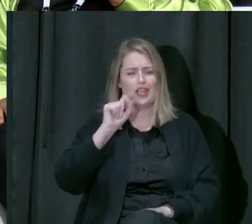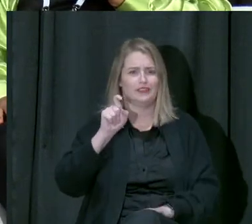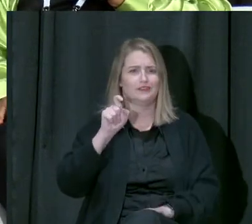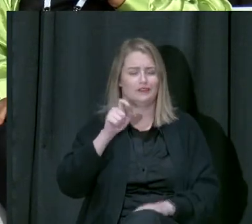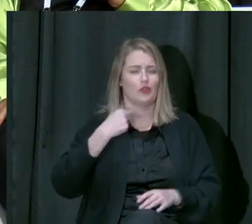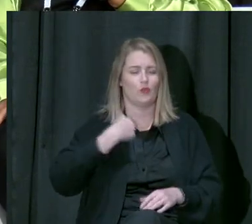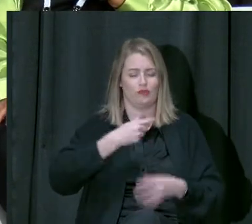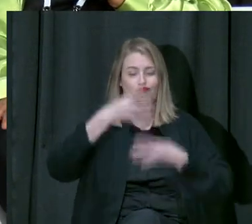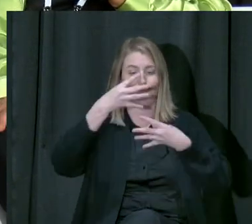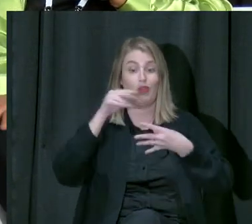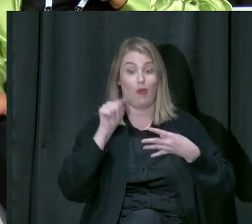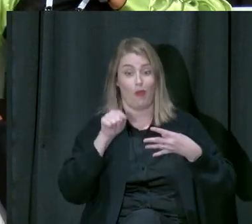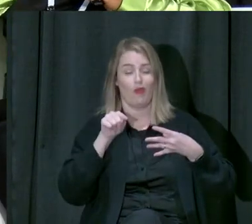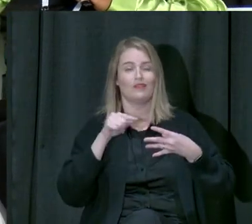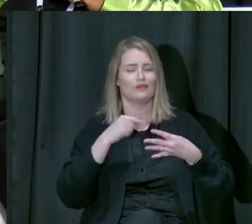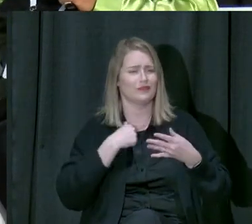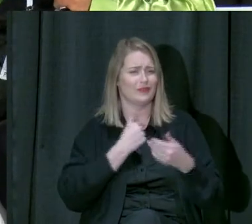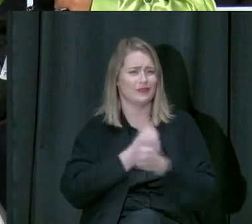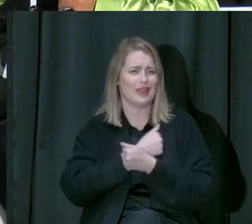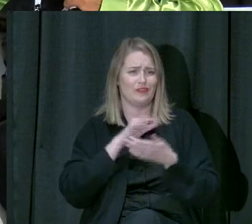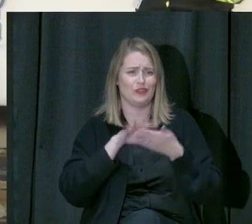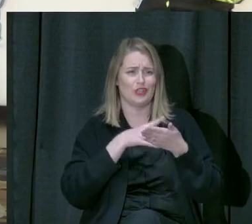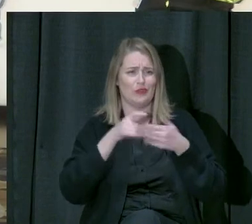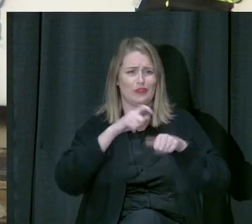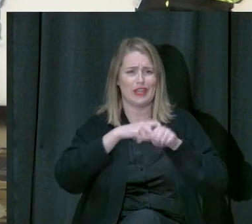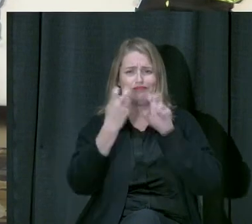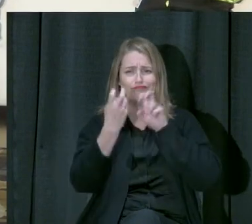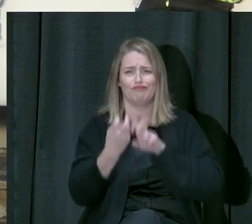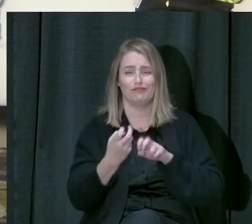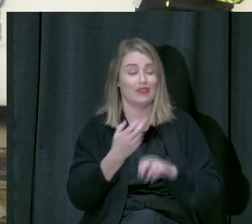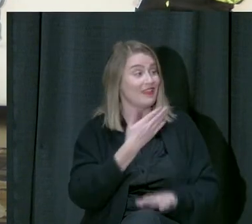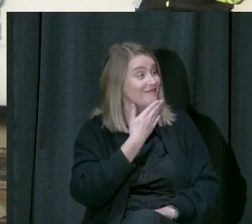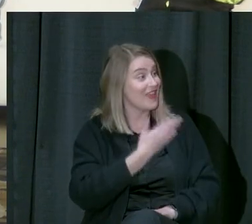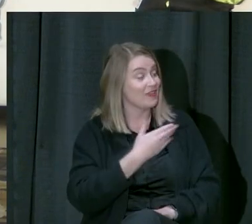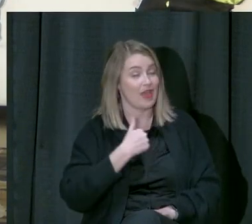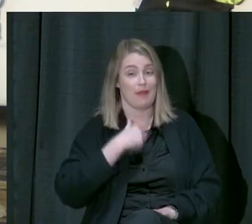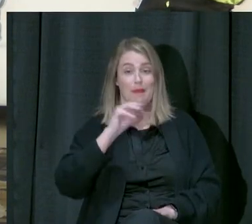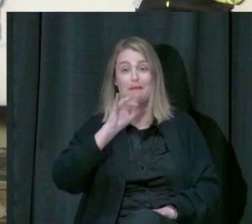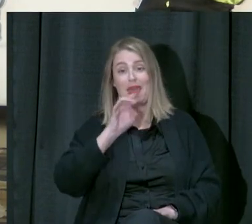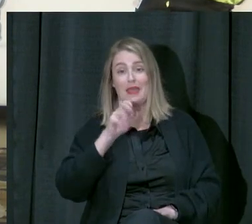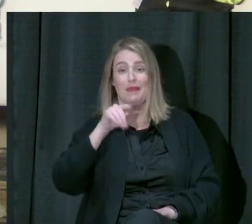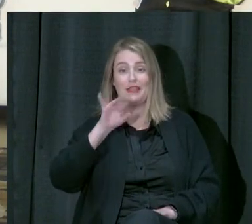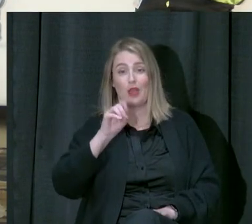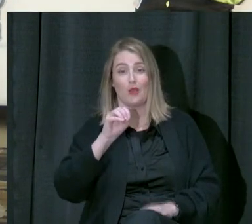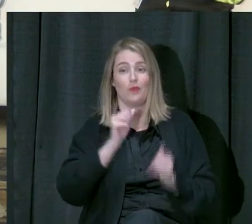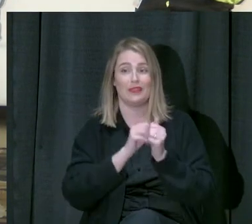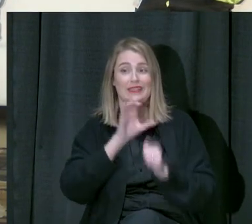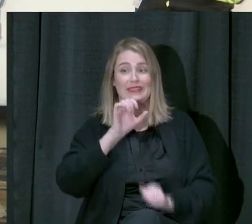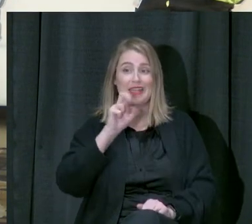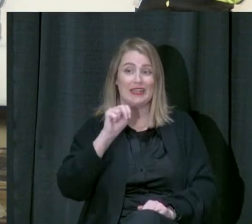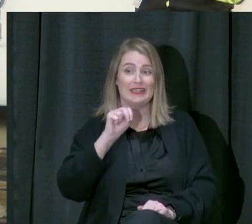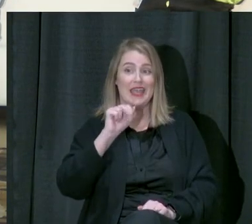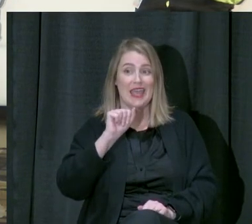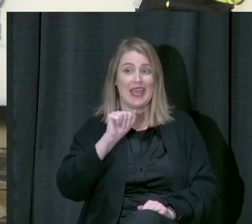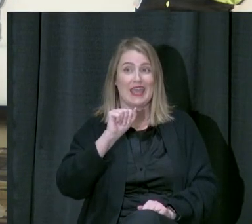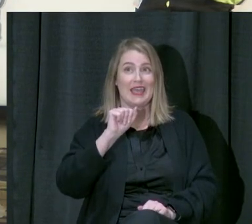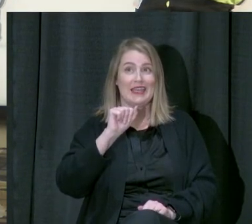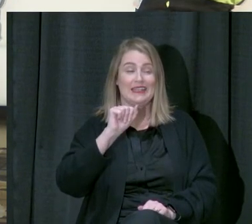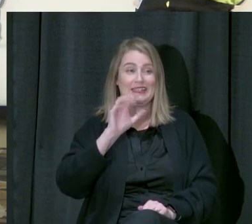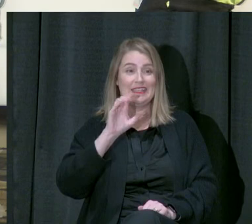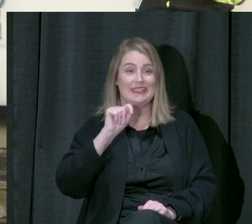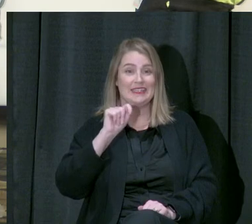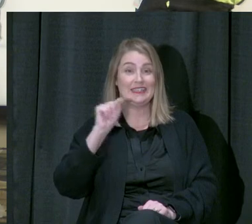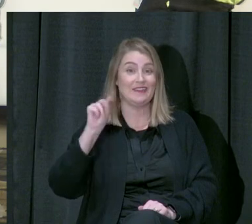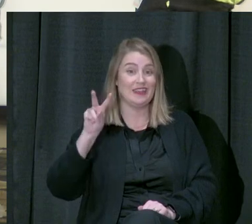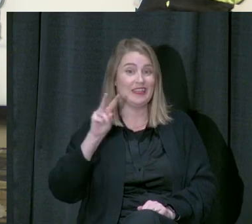we'd love to schedule some time. Very good. Thank you. So I'm Mike Passiello with CSUN ATC TV Web Studio. Thank